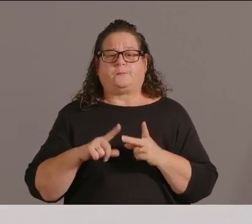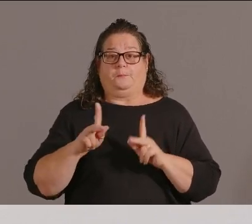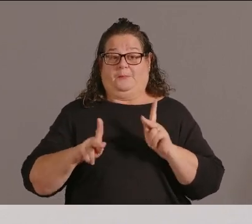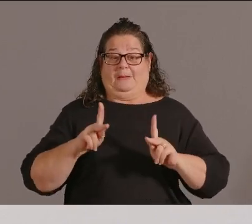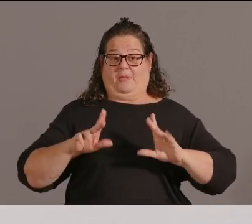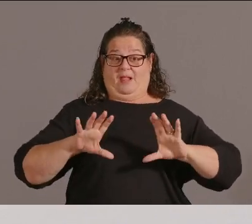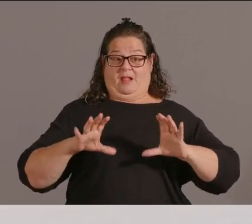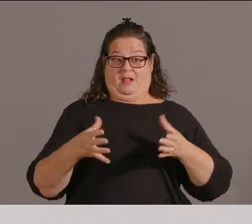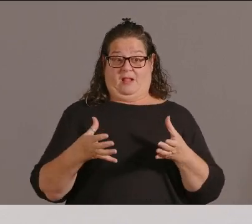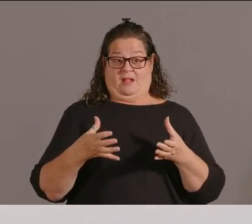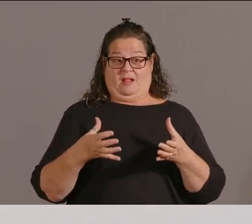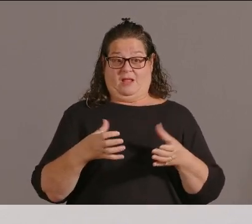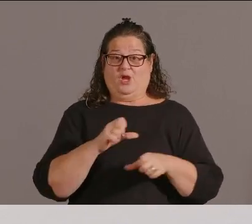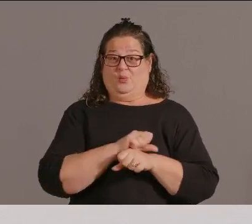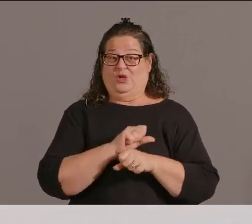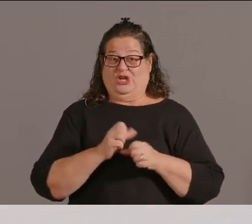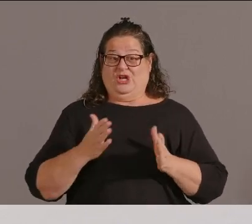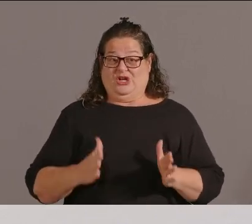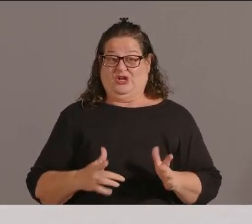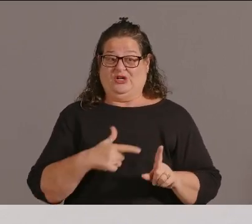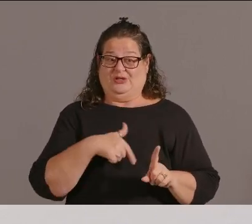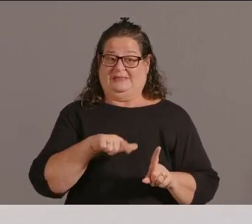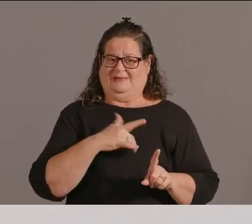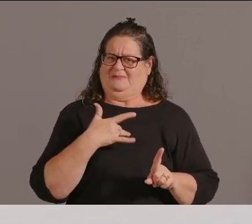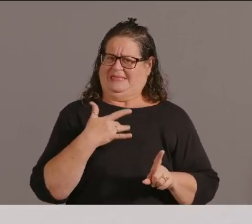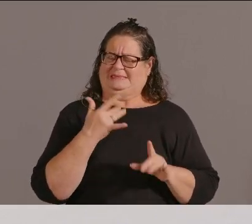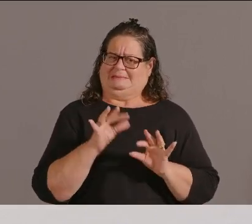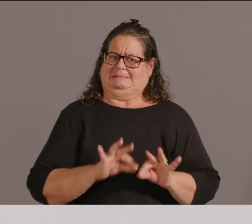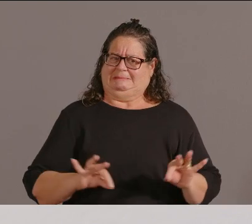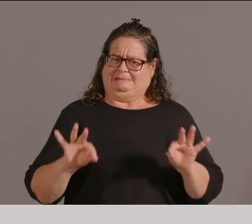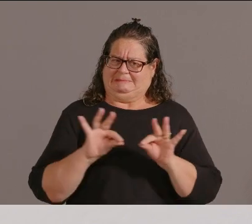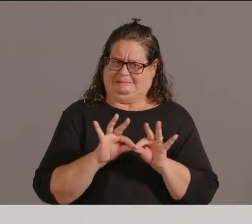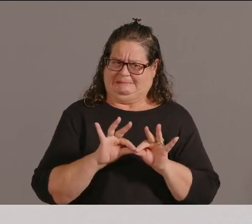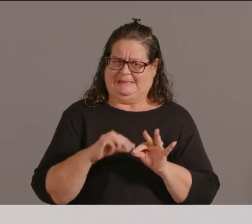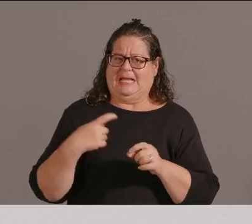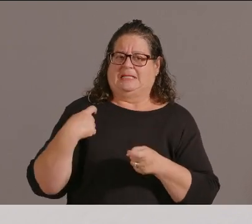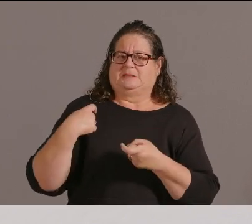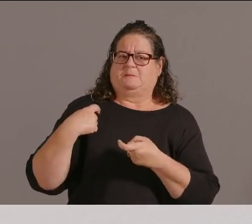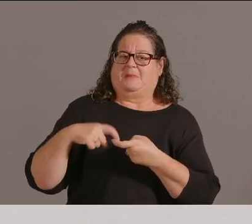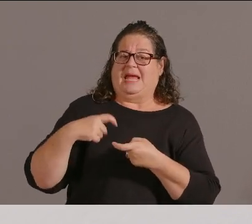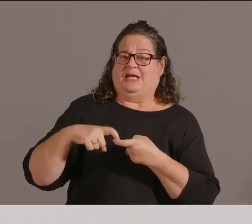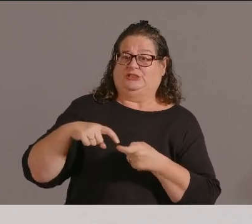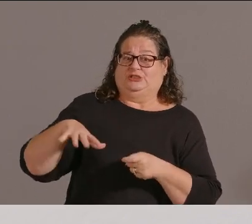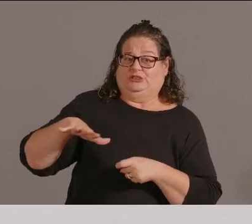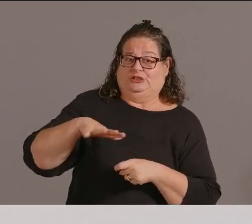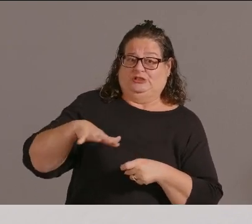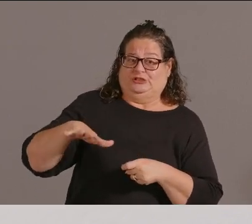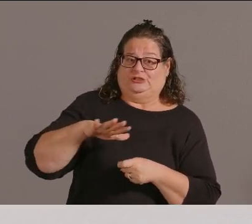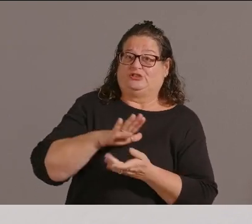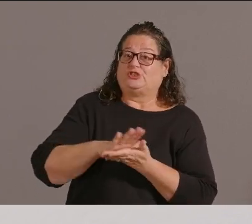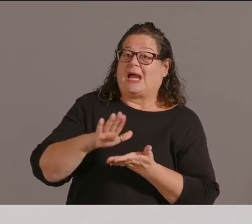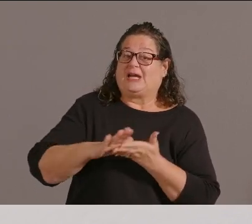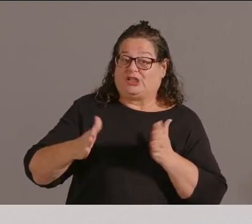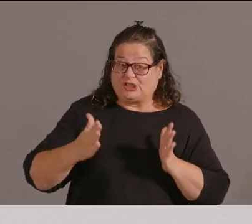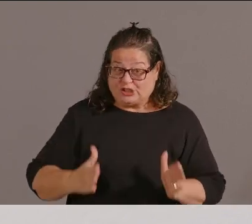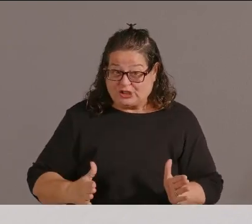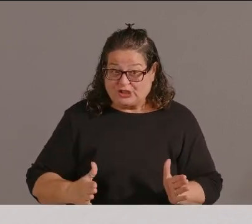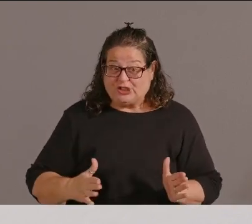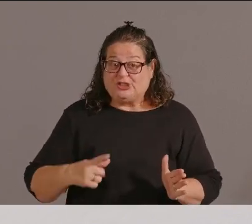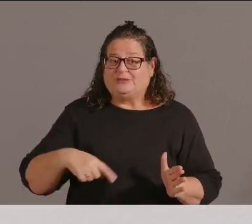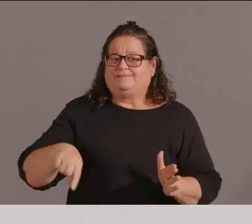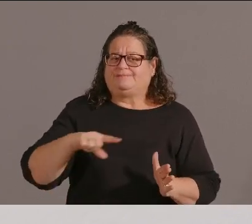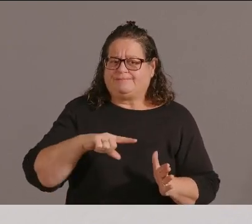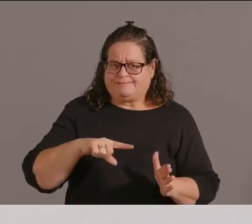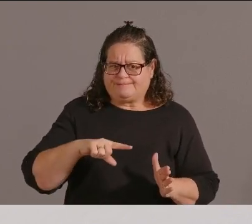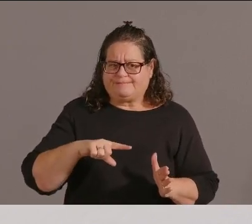very critical, and a lot of them are Hispanic workers, are the janitors. I haven't really heard about the janitor people being